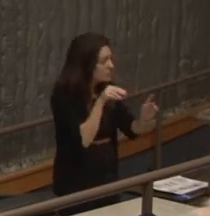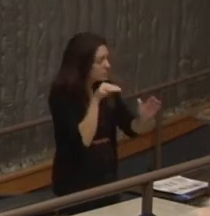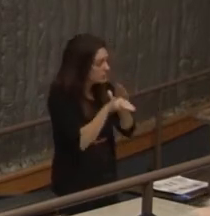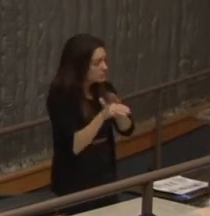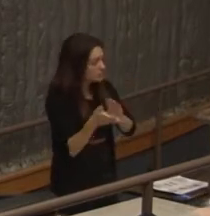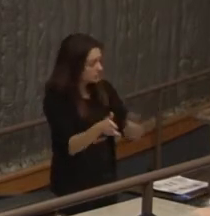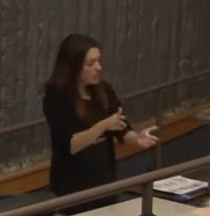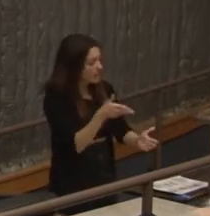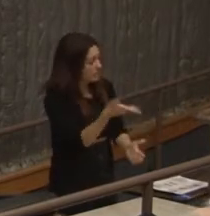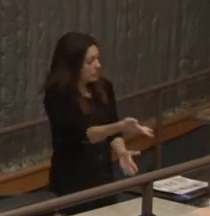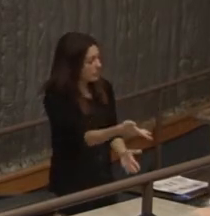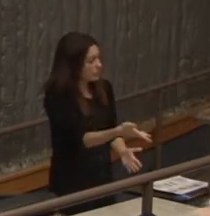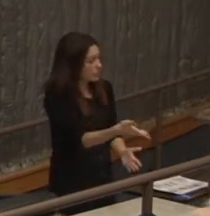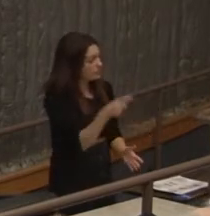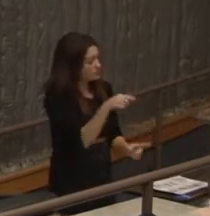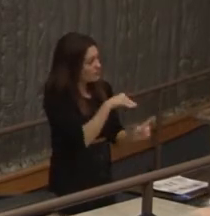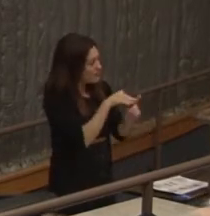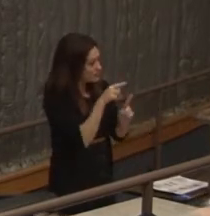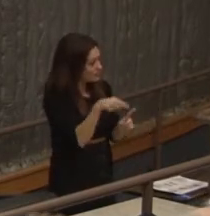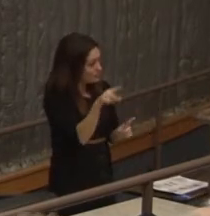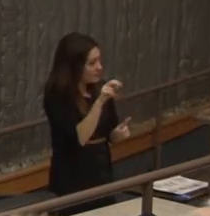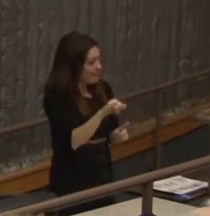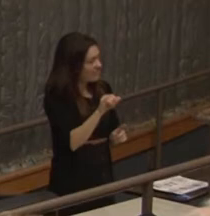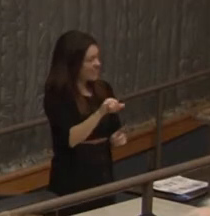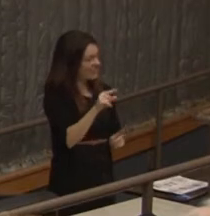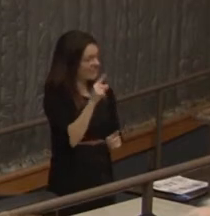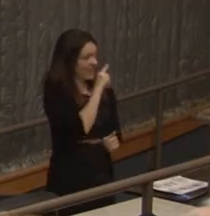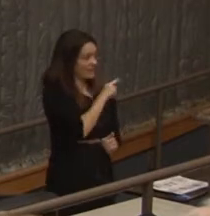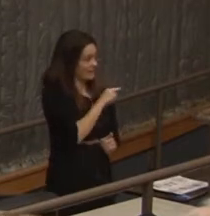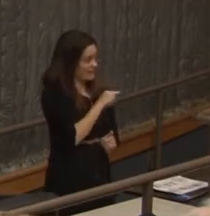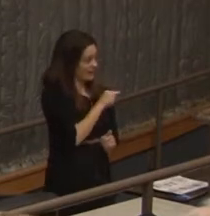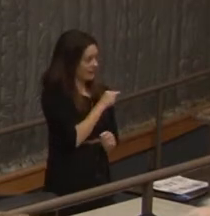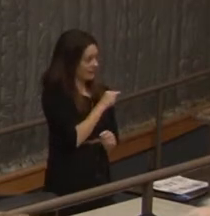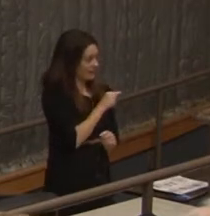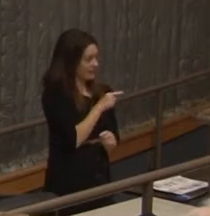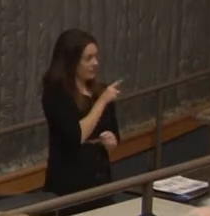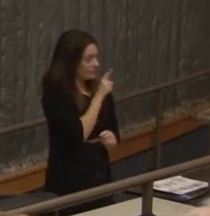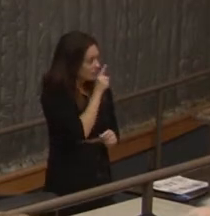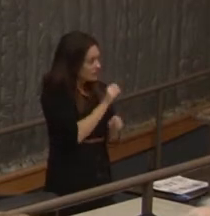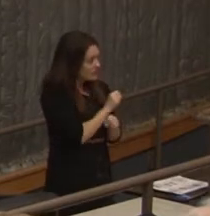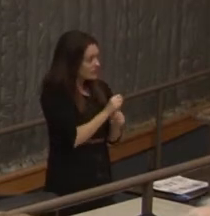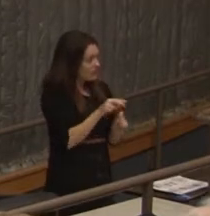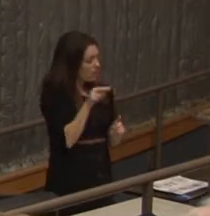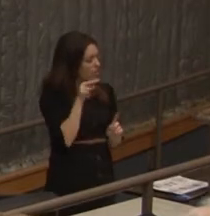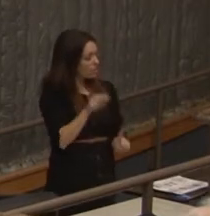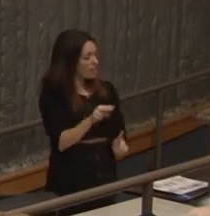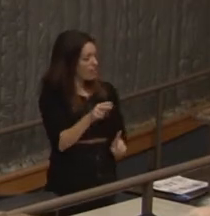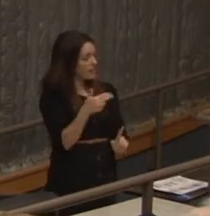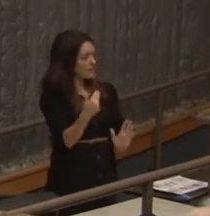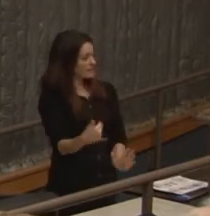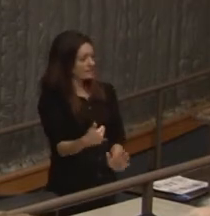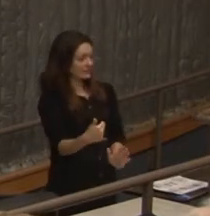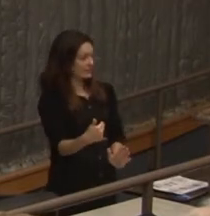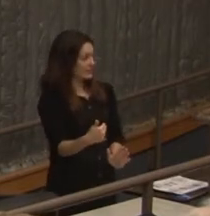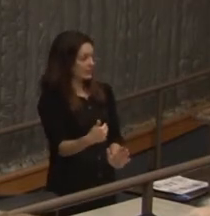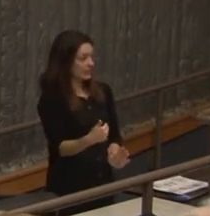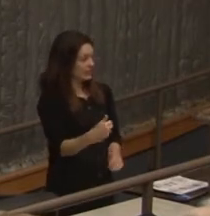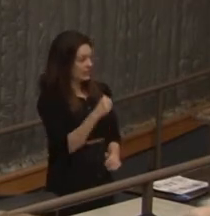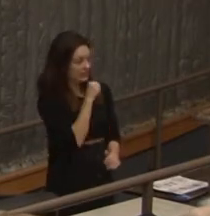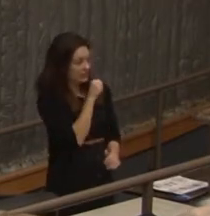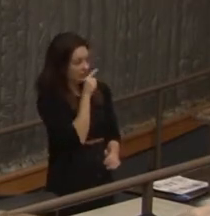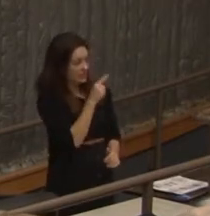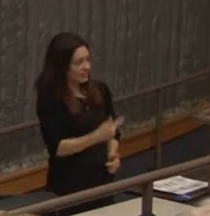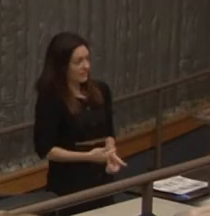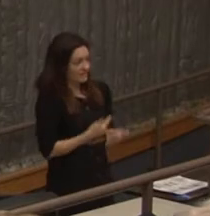And a way of reminding of that, so that is to reminding us that we're really looking at a painting, not at what really happened. There's